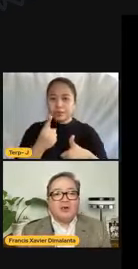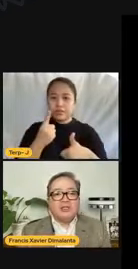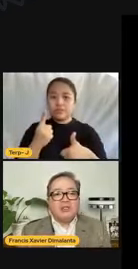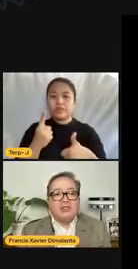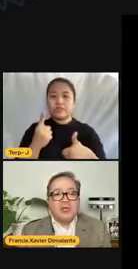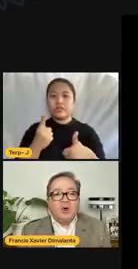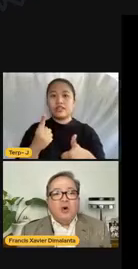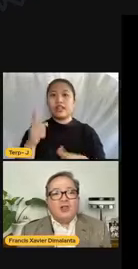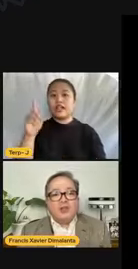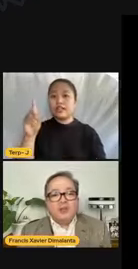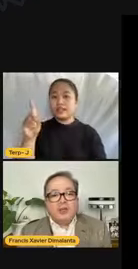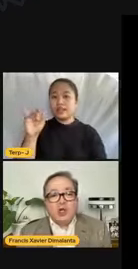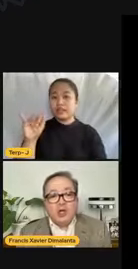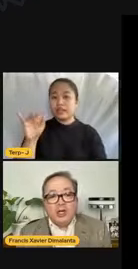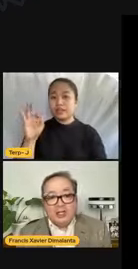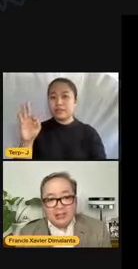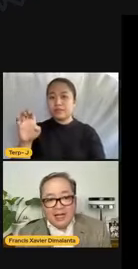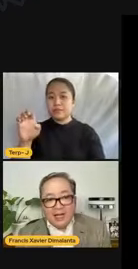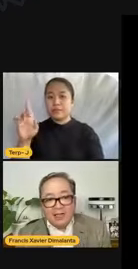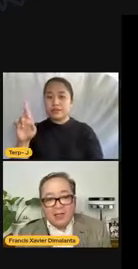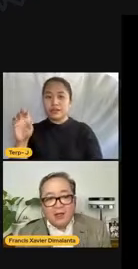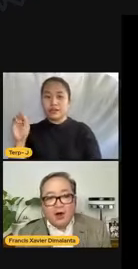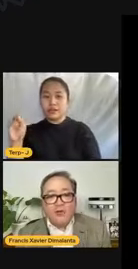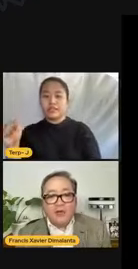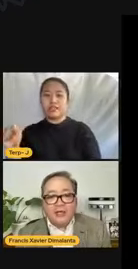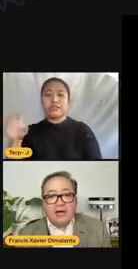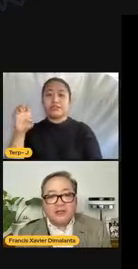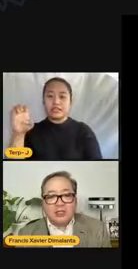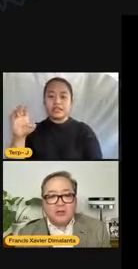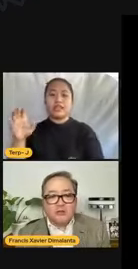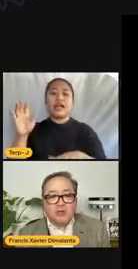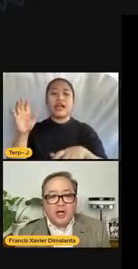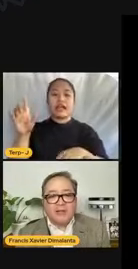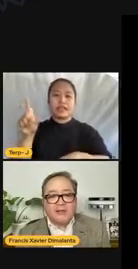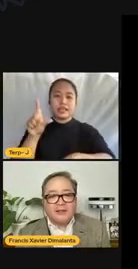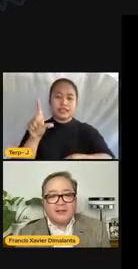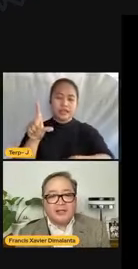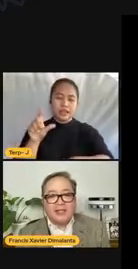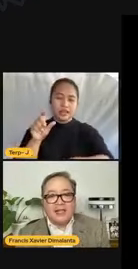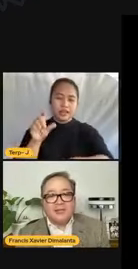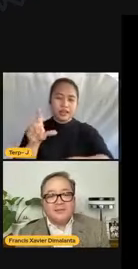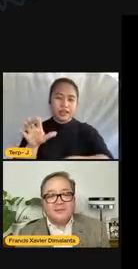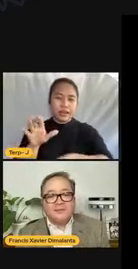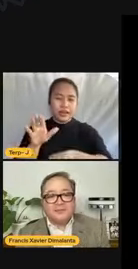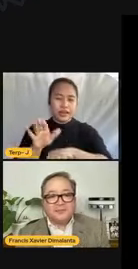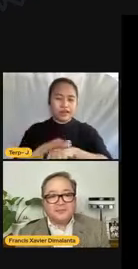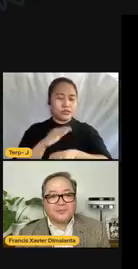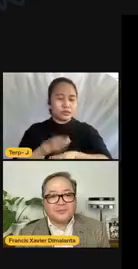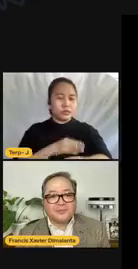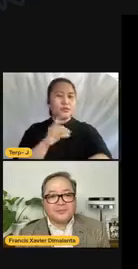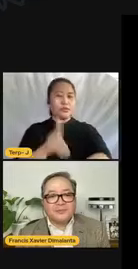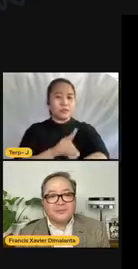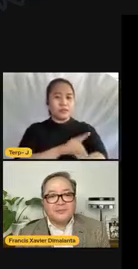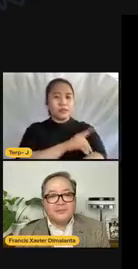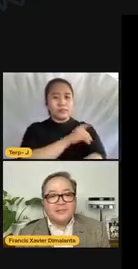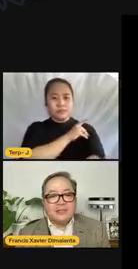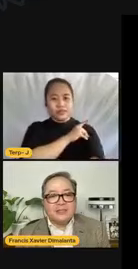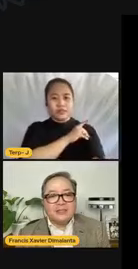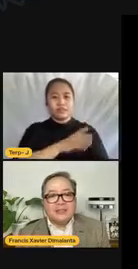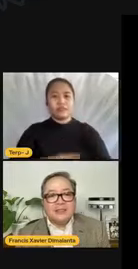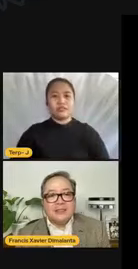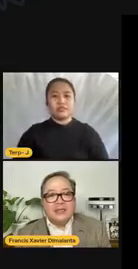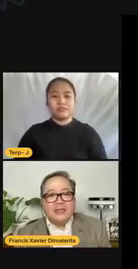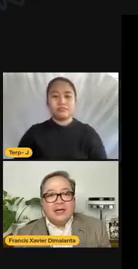developmental progress is what could be the learning style of a Down syndrome child. Next slide.